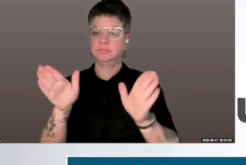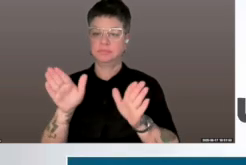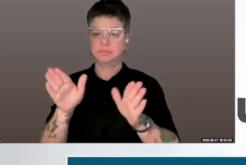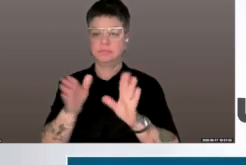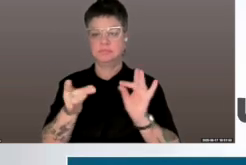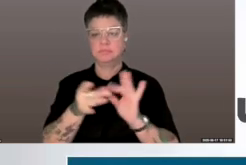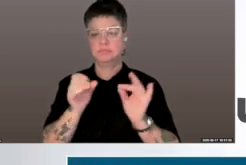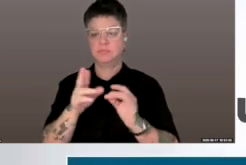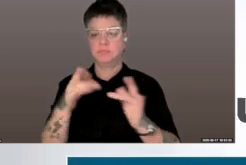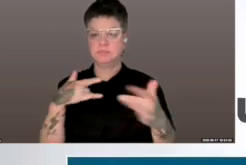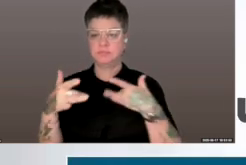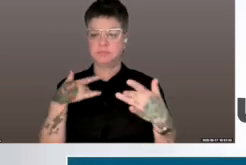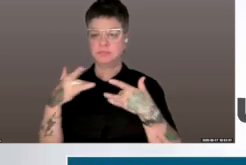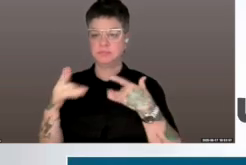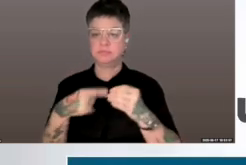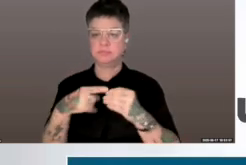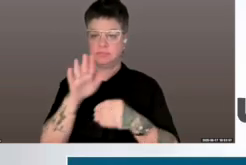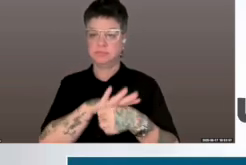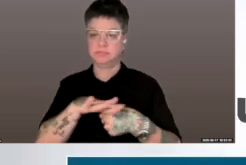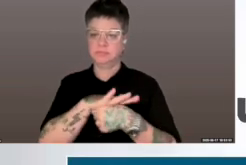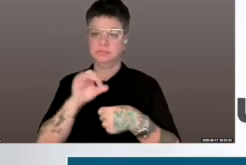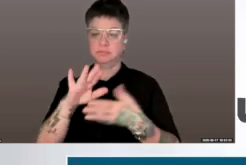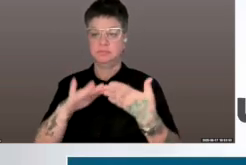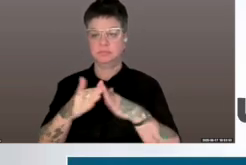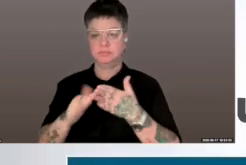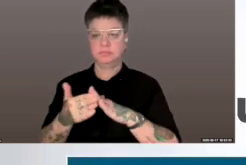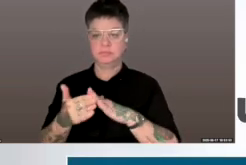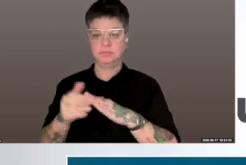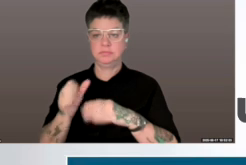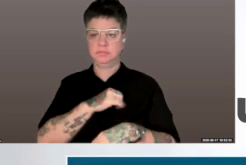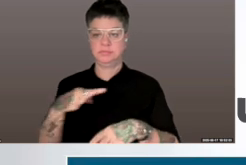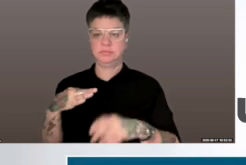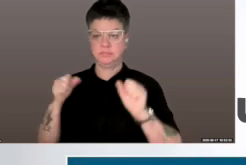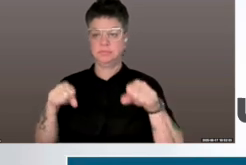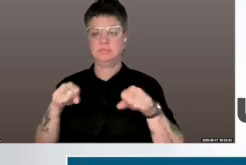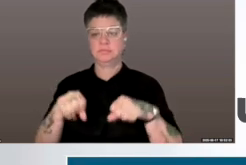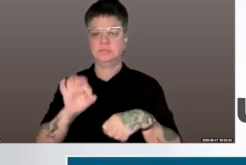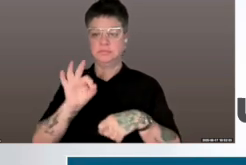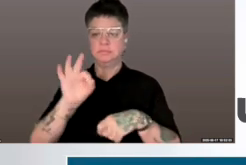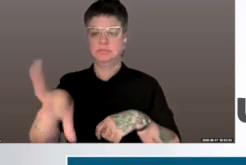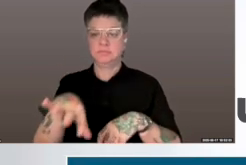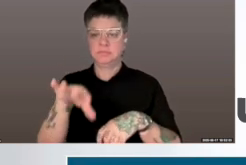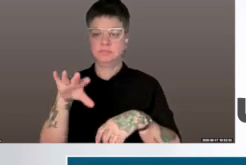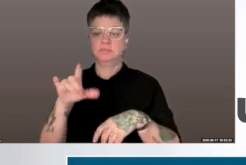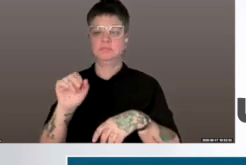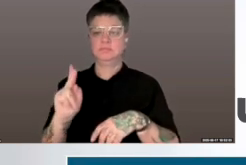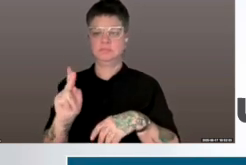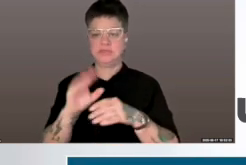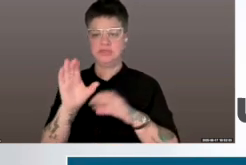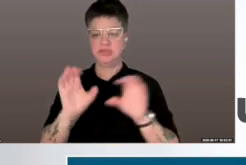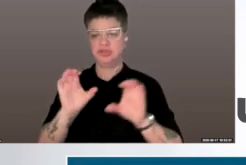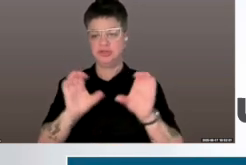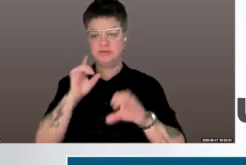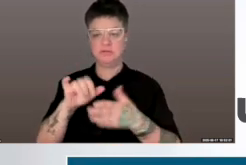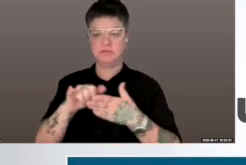take the research priority poll and select among 12 priorities or 4 concepts and provide optional comments on items